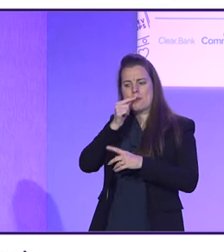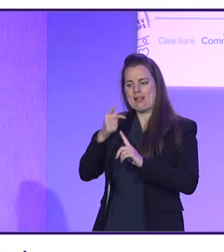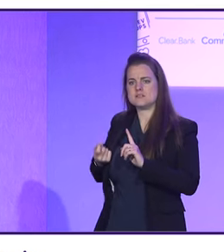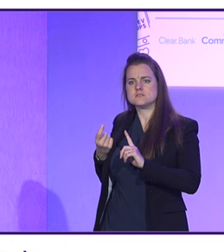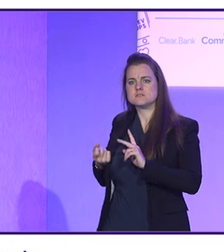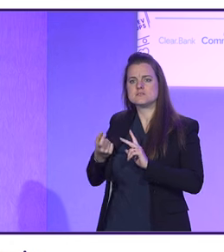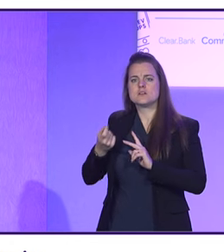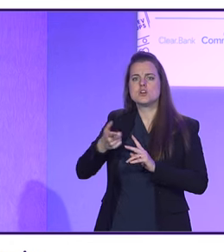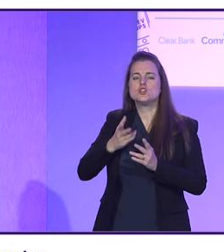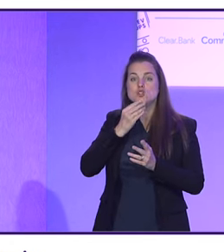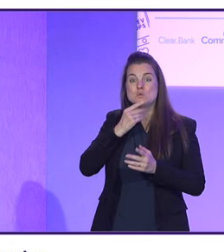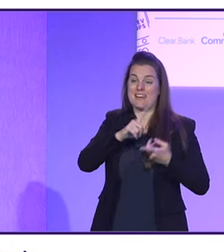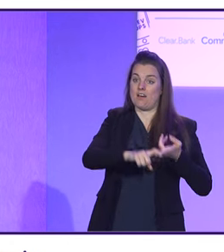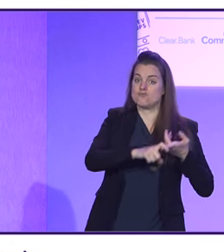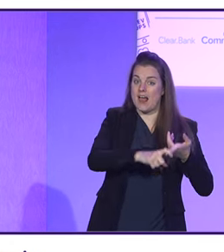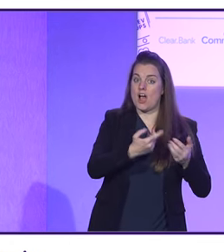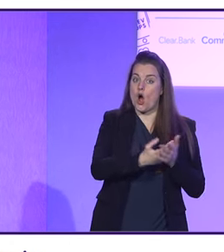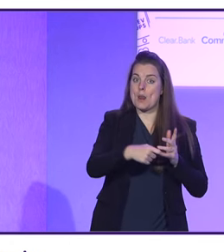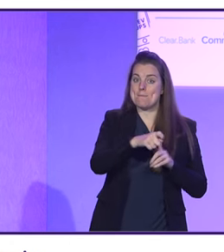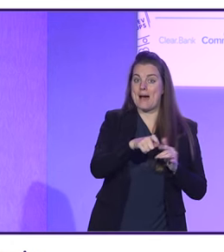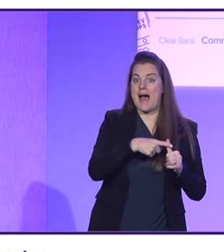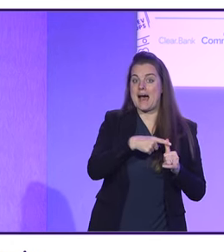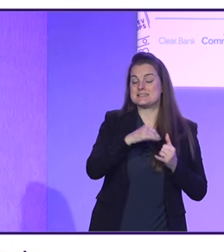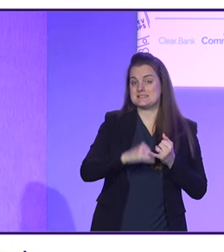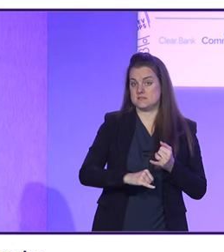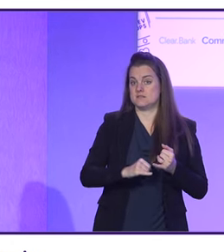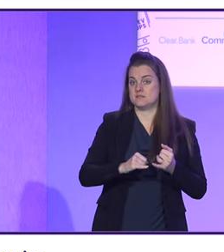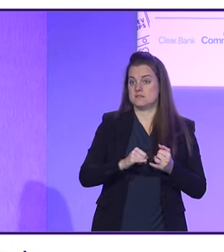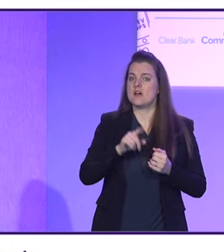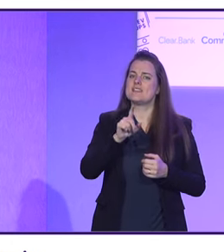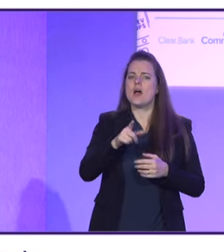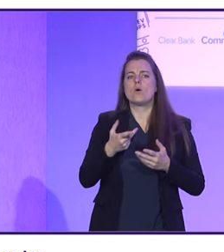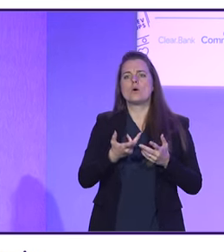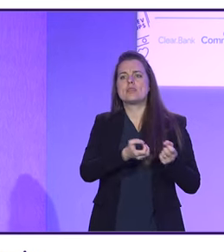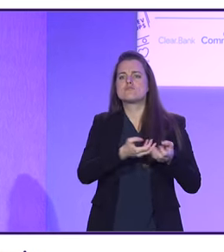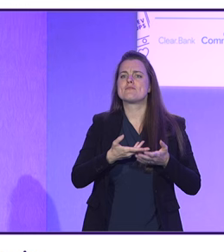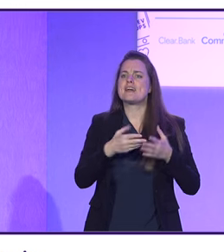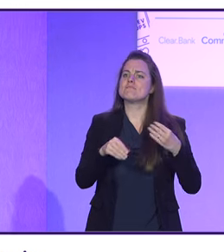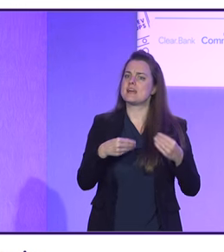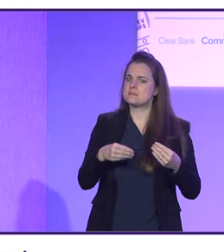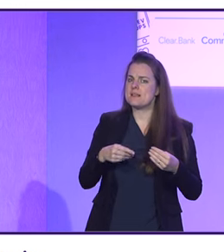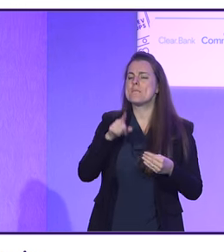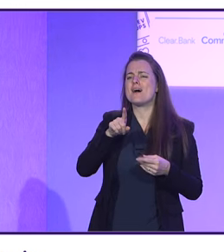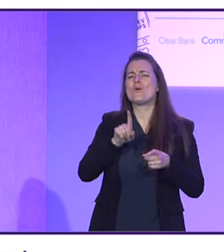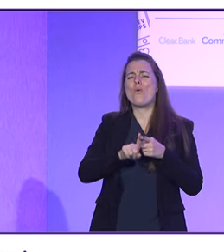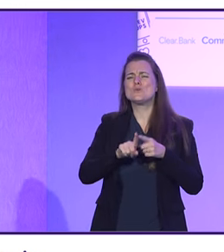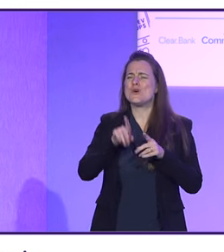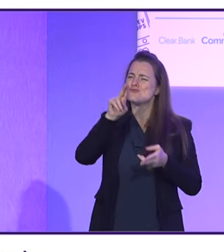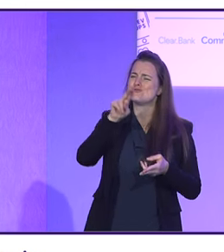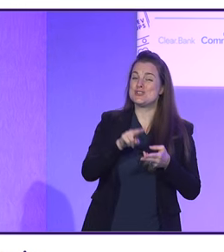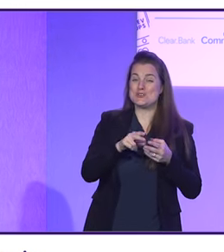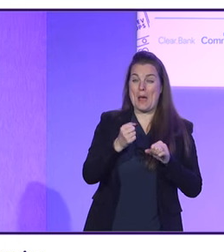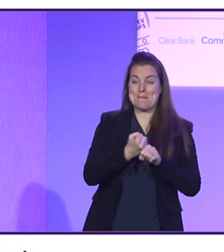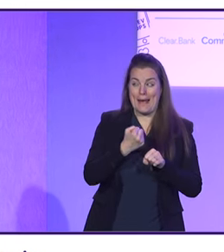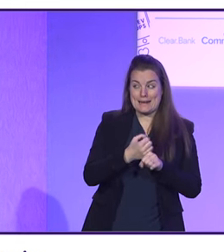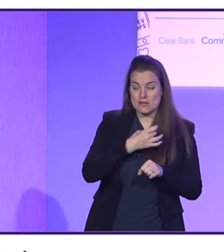and depending on PaaSes. They provide a level of flexibility, but more importantly, they reduce maintenance risk for the people deploying